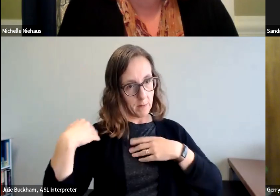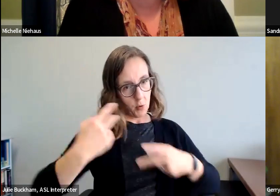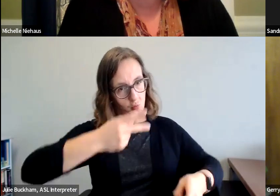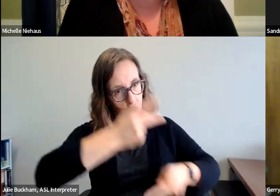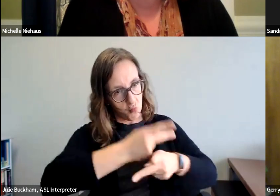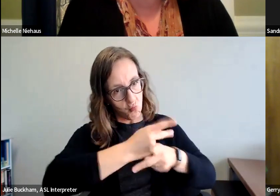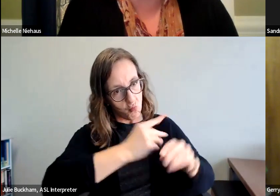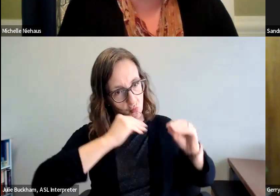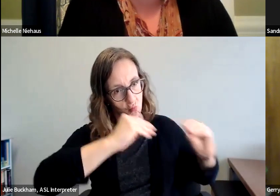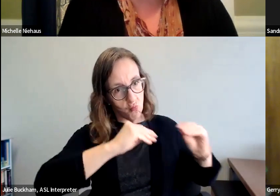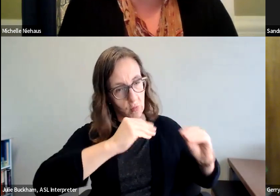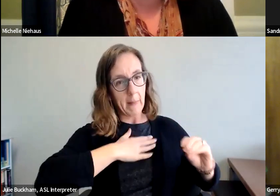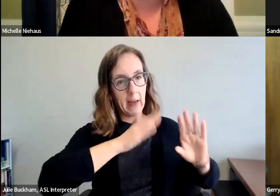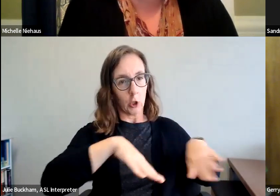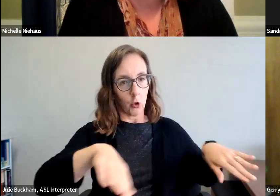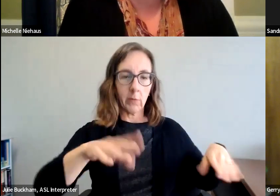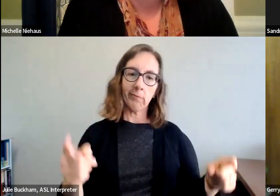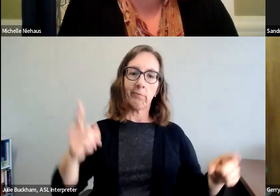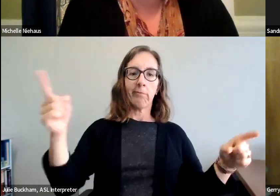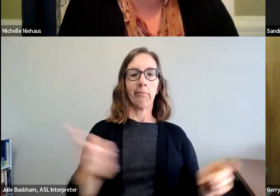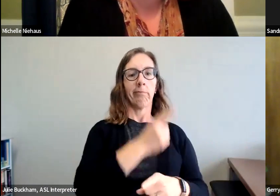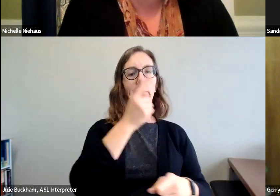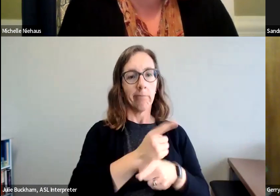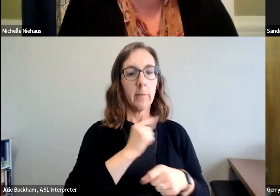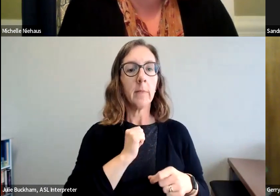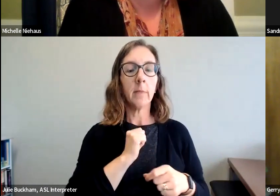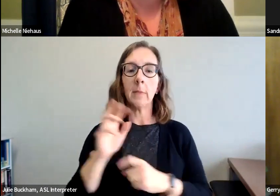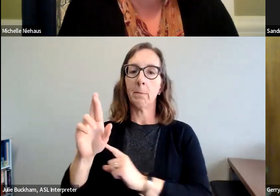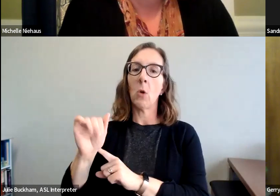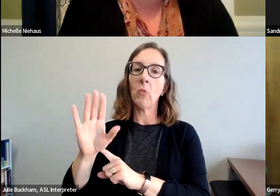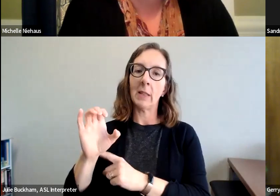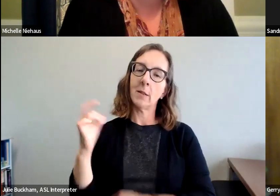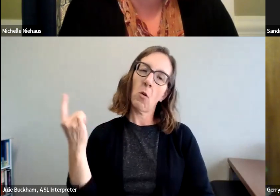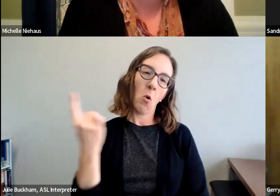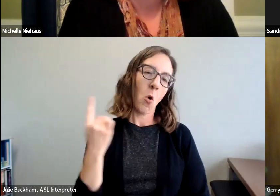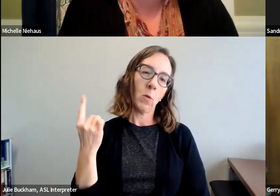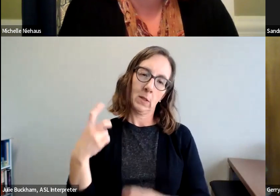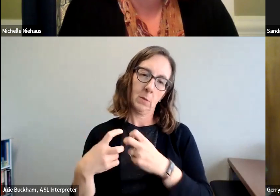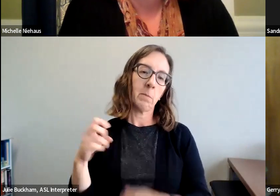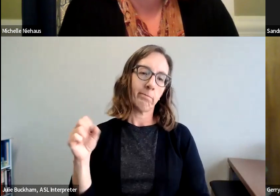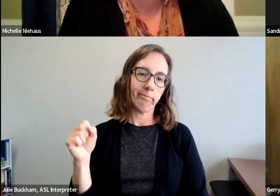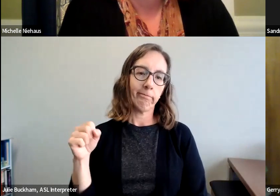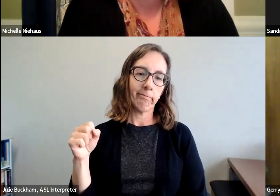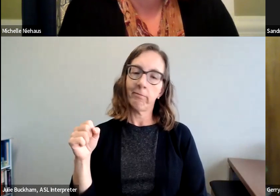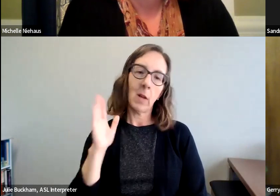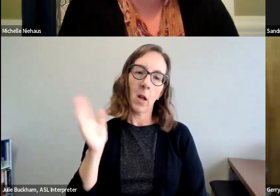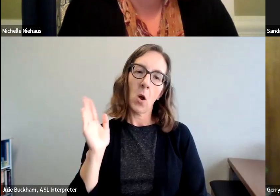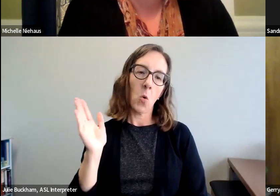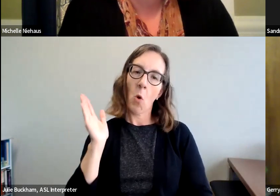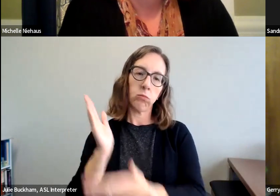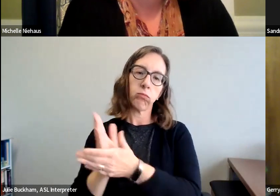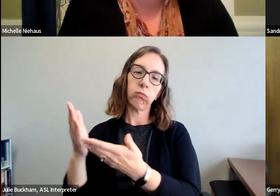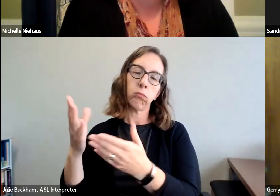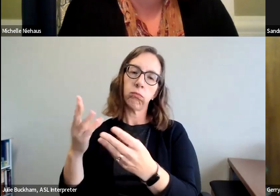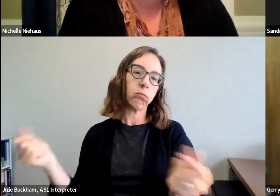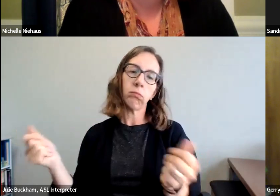children properly. But race will always be a problem, I feel. It's not going to go away.